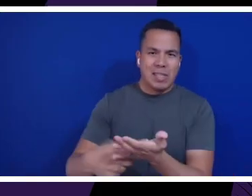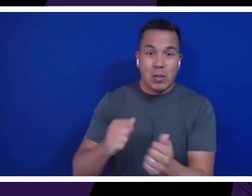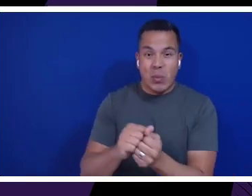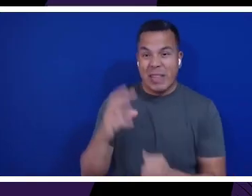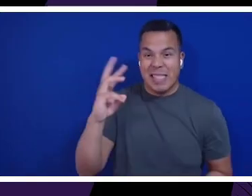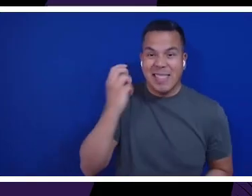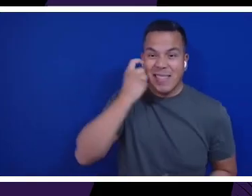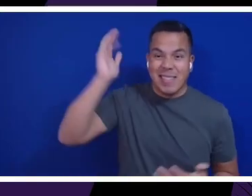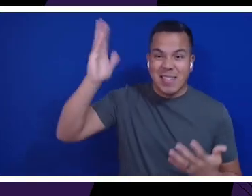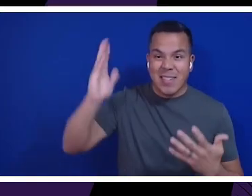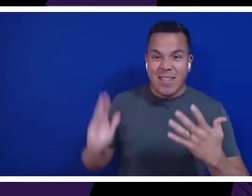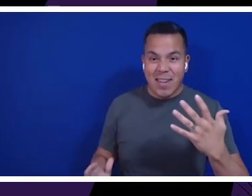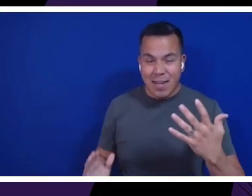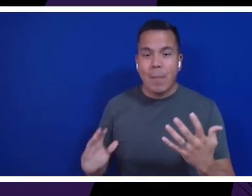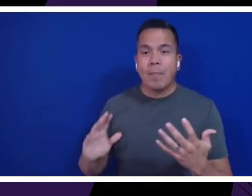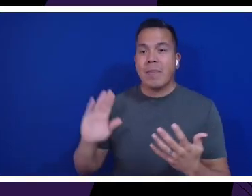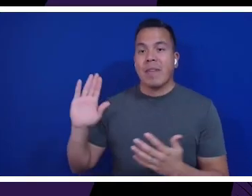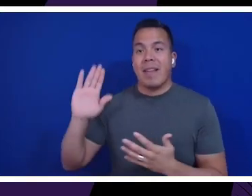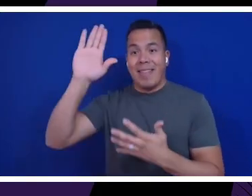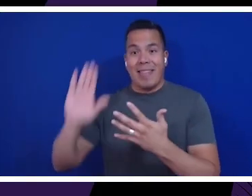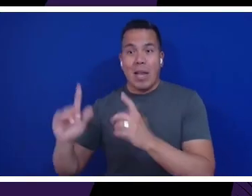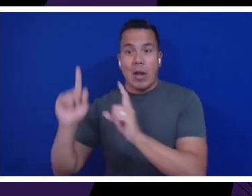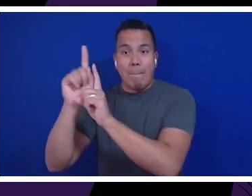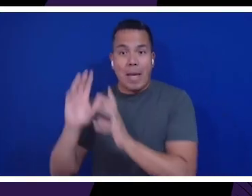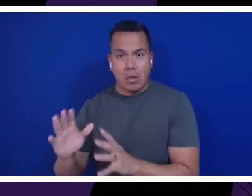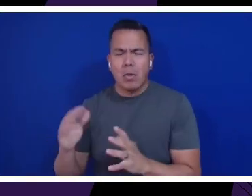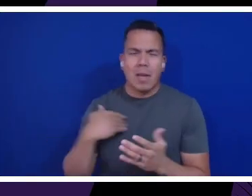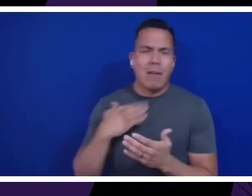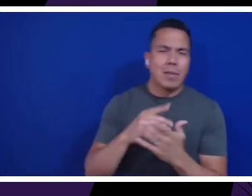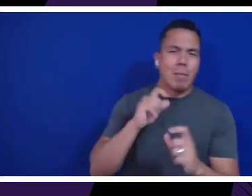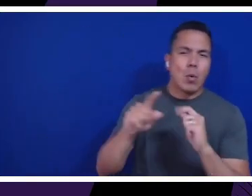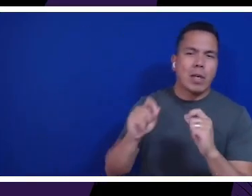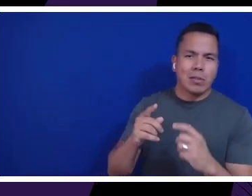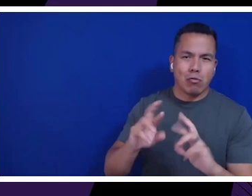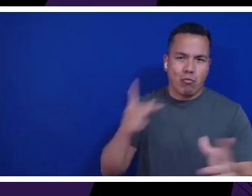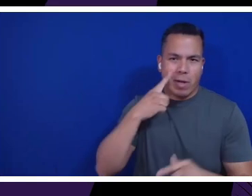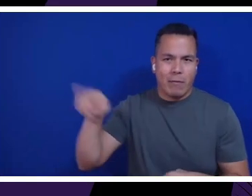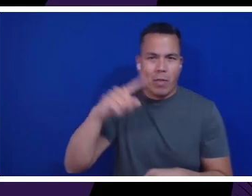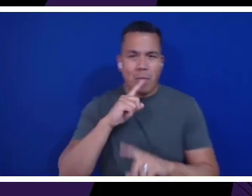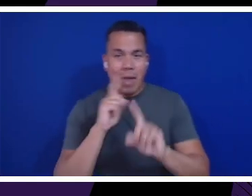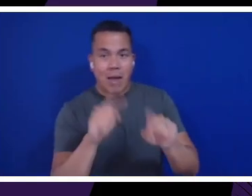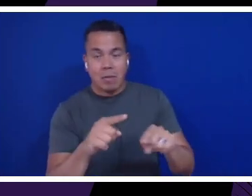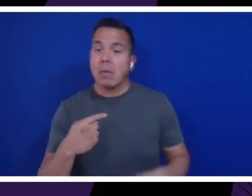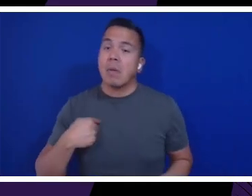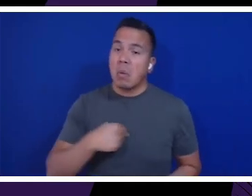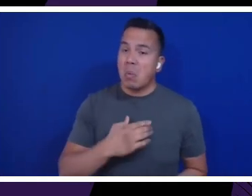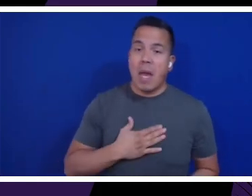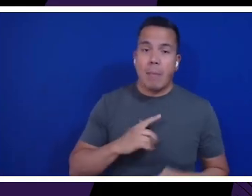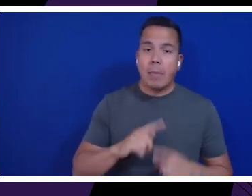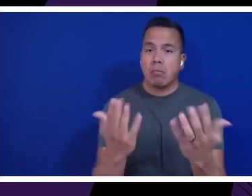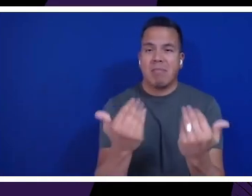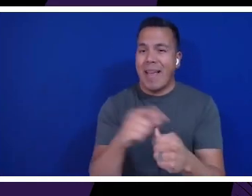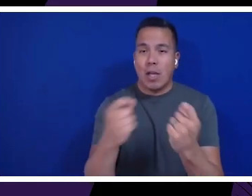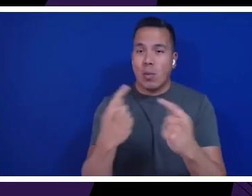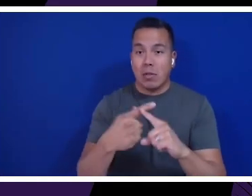saw. Their mentors have prepared questions for them to answer. So we're also very happy to answer any questions from the audience by